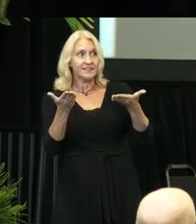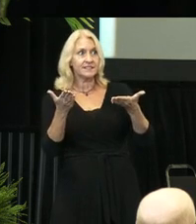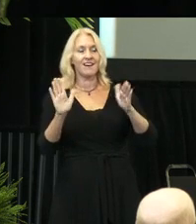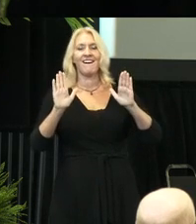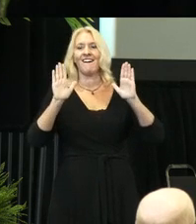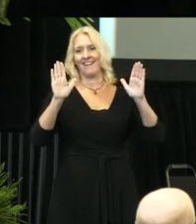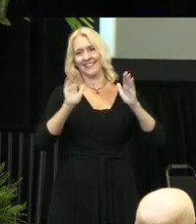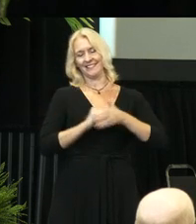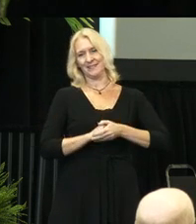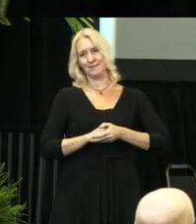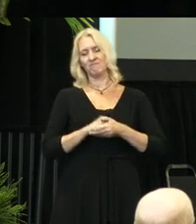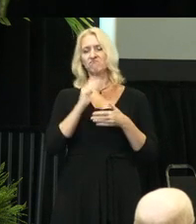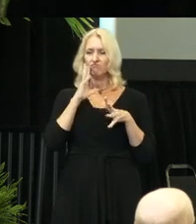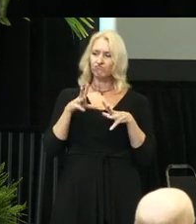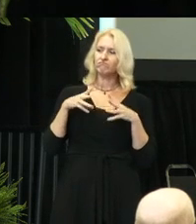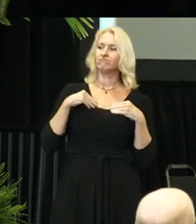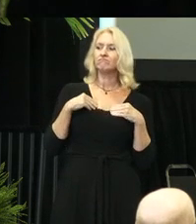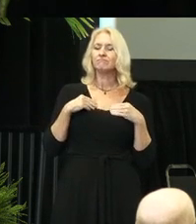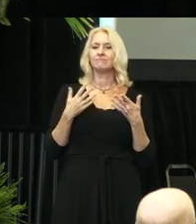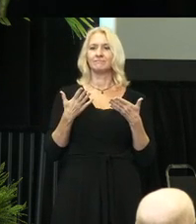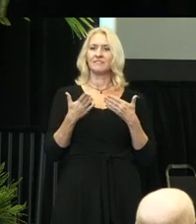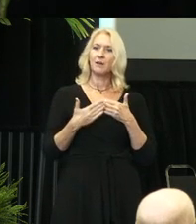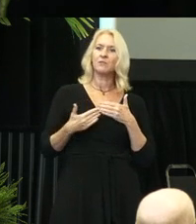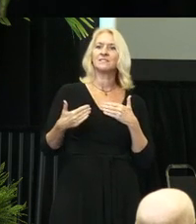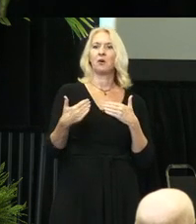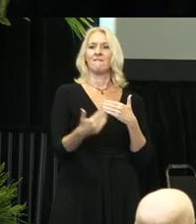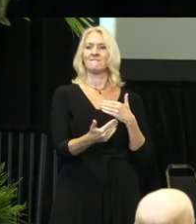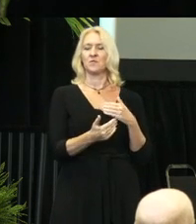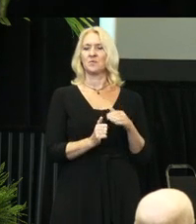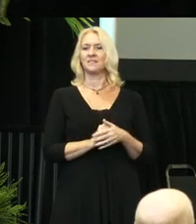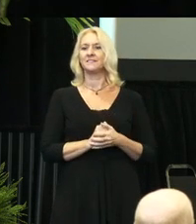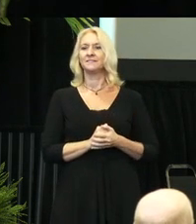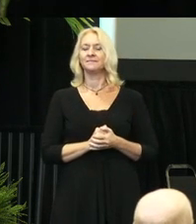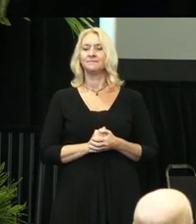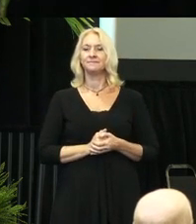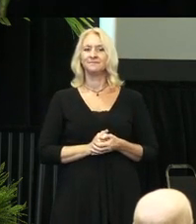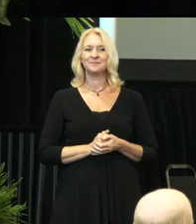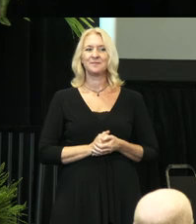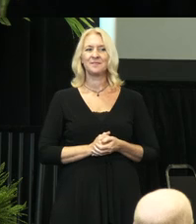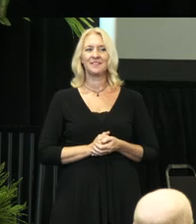absolutely, will take it full arms.